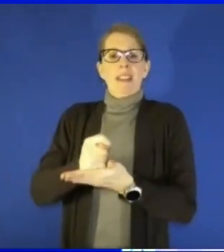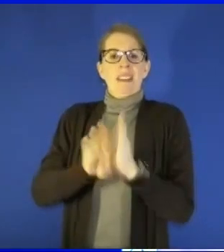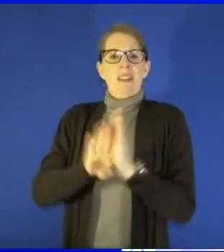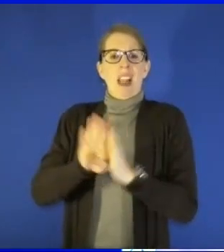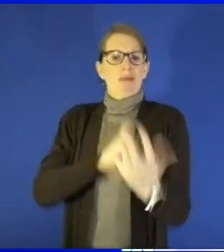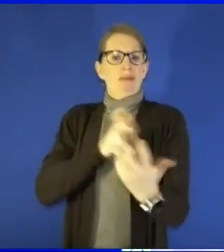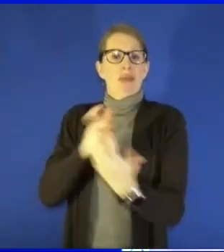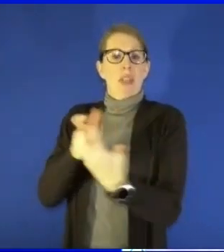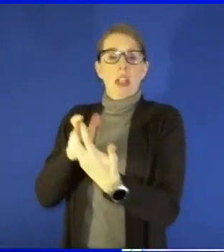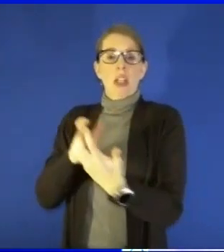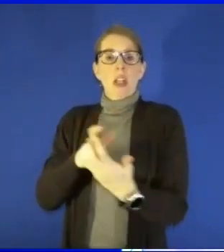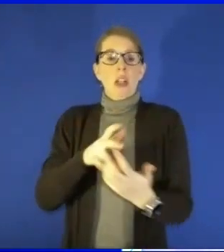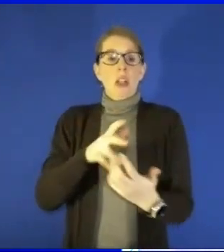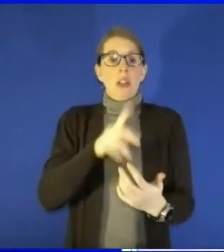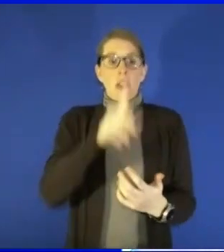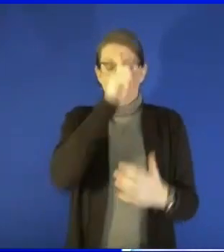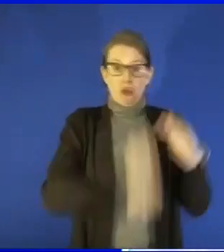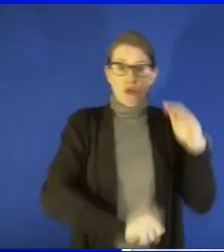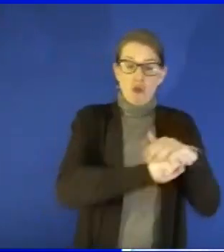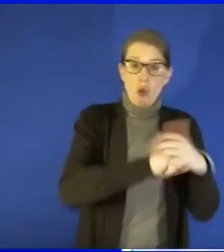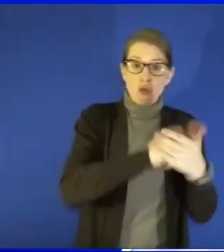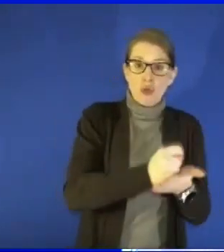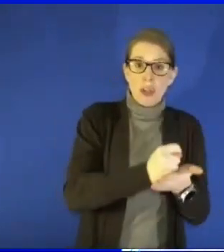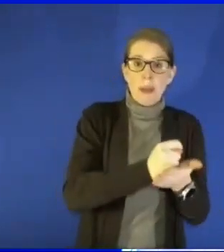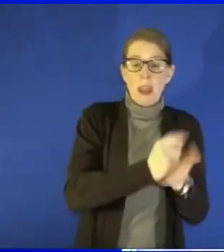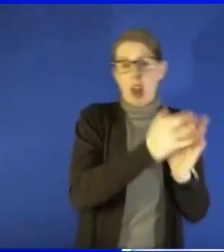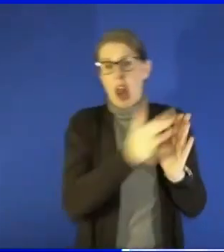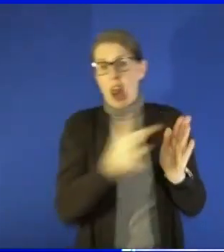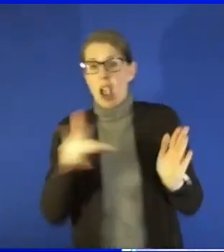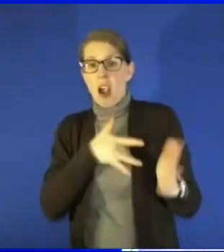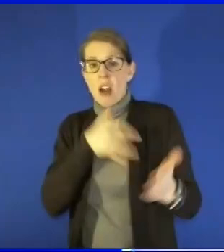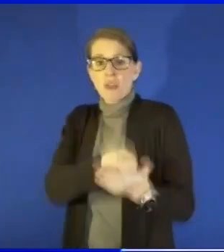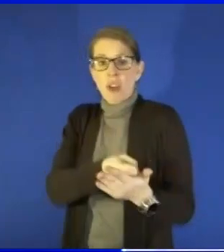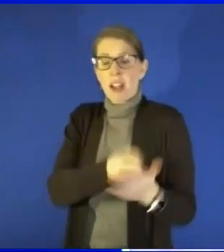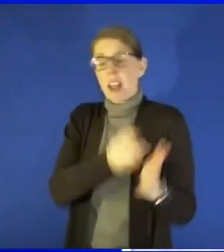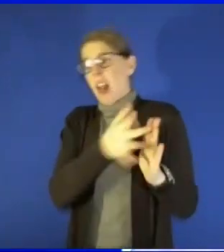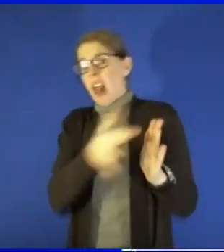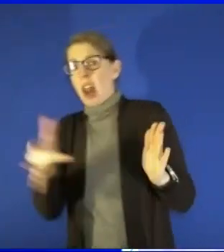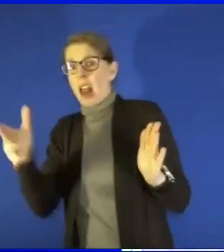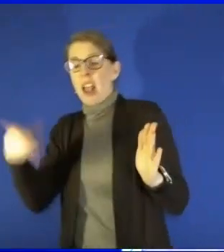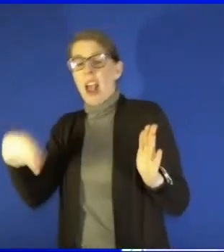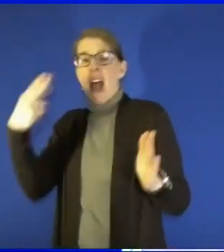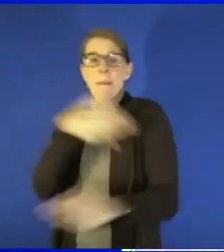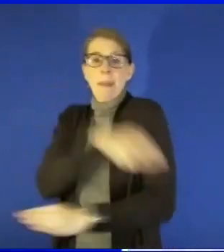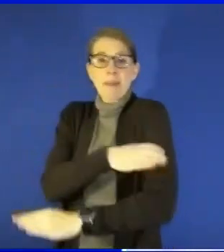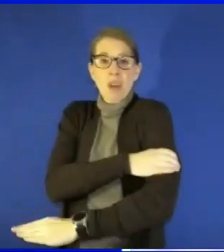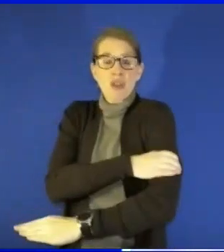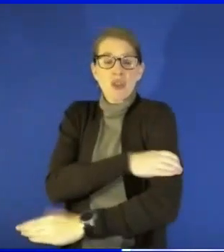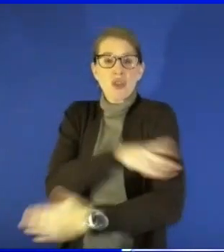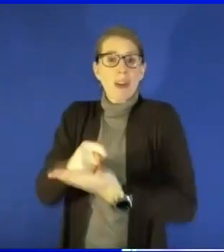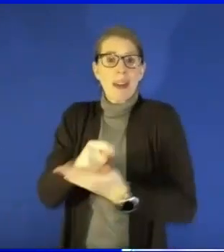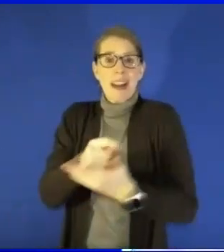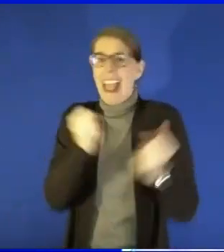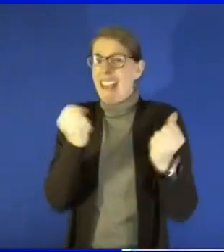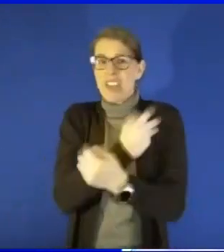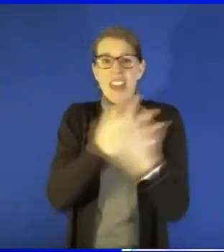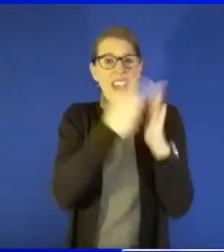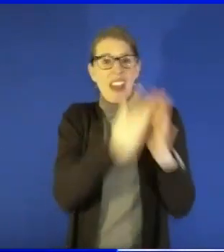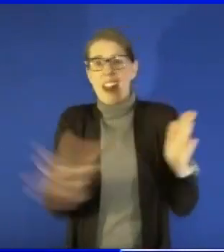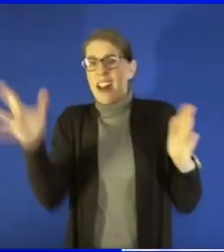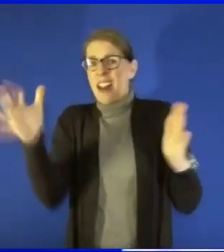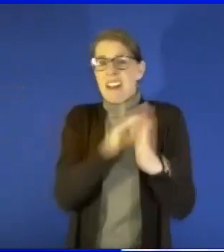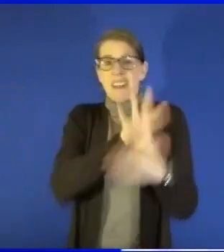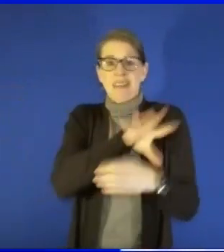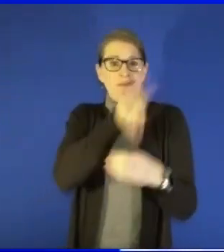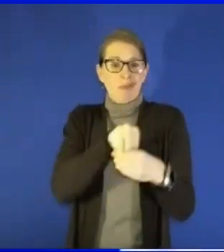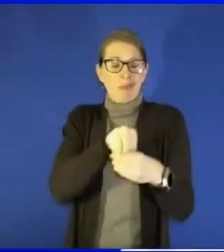stroke treatment to heart attack treatment to high blood pressure, everything. Dr. Stites has mentioned it